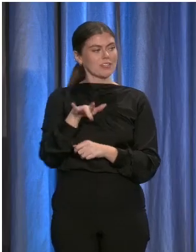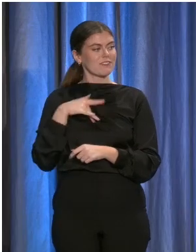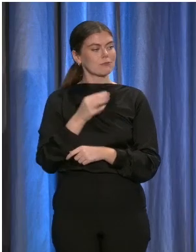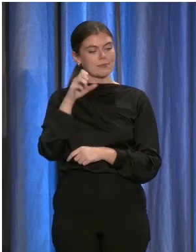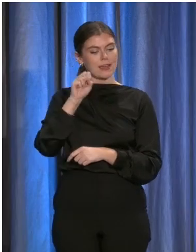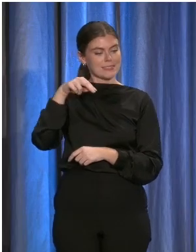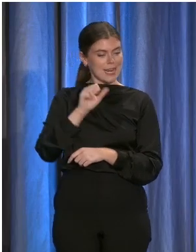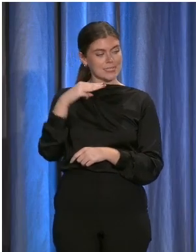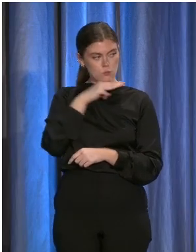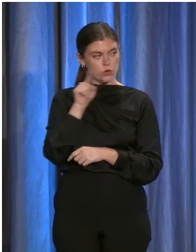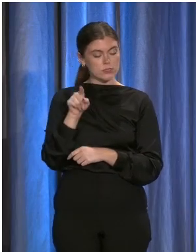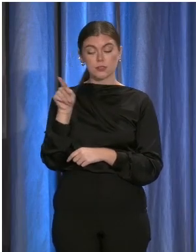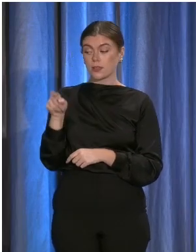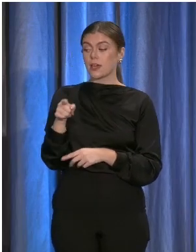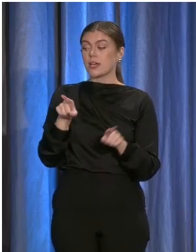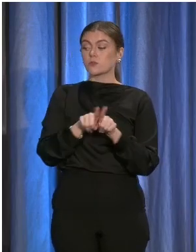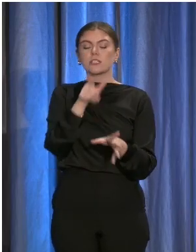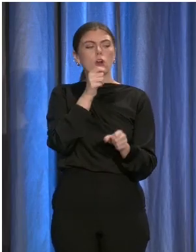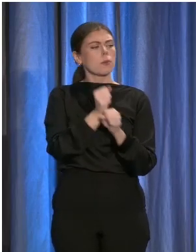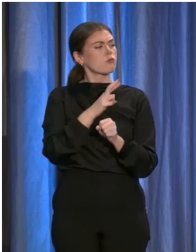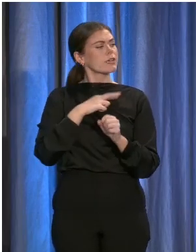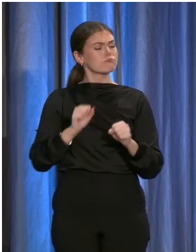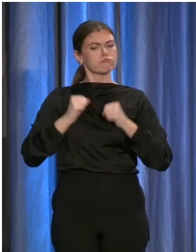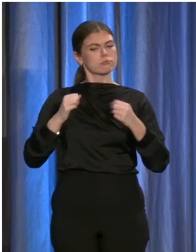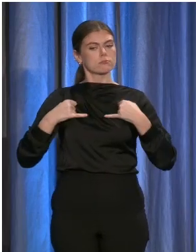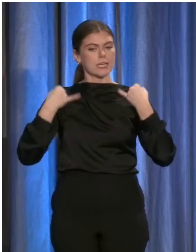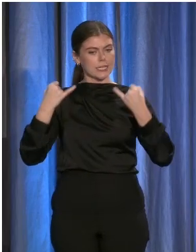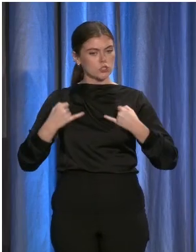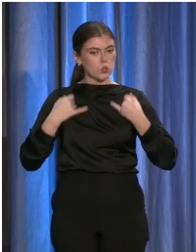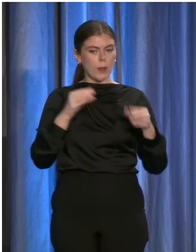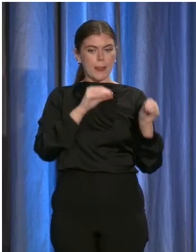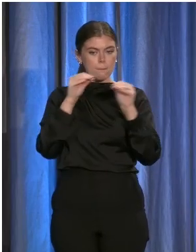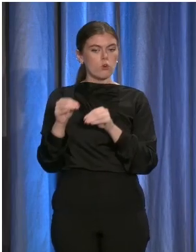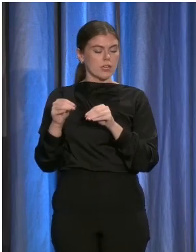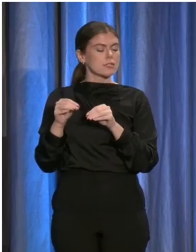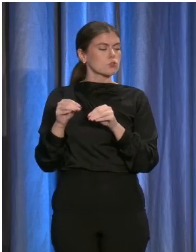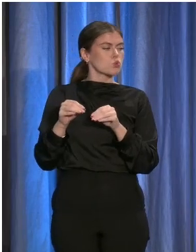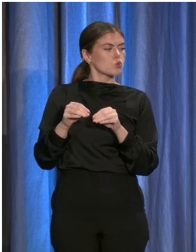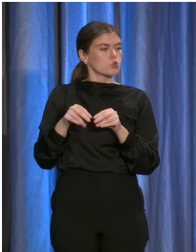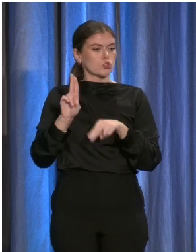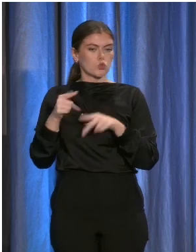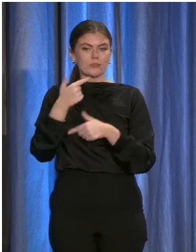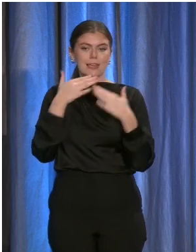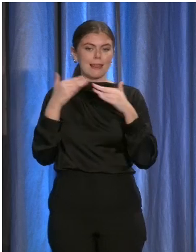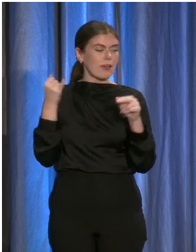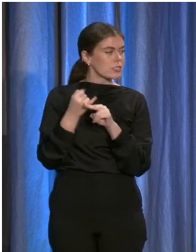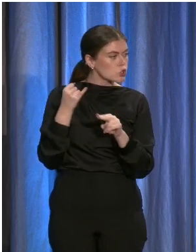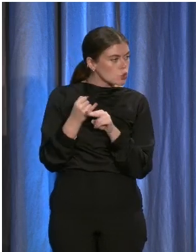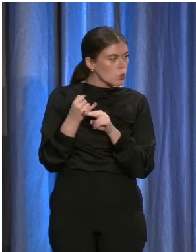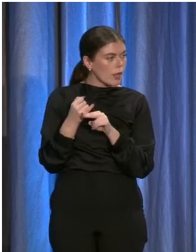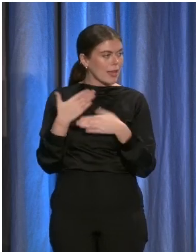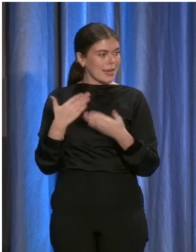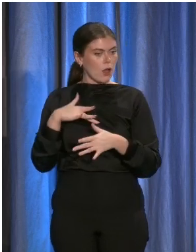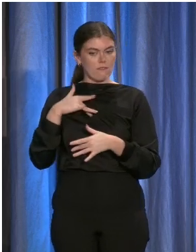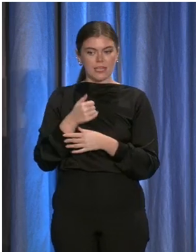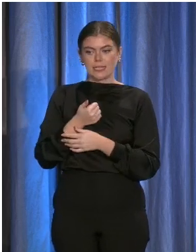person spoke about really enjoying that kind of move to post-primary education, experiencing less withdrawal than